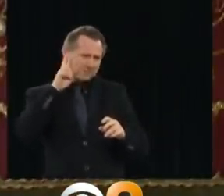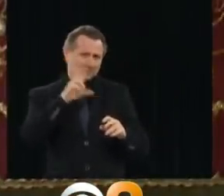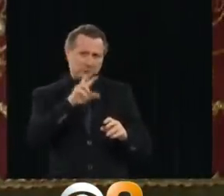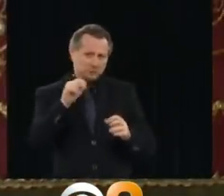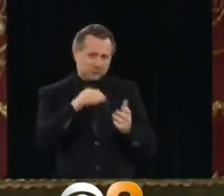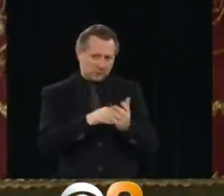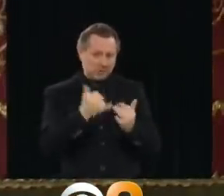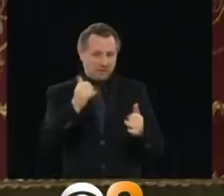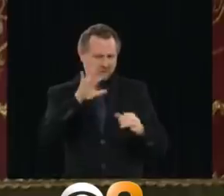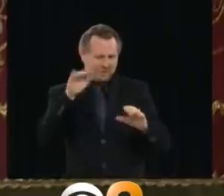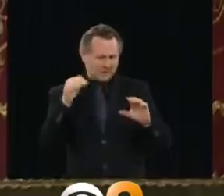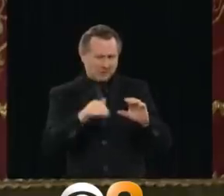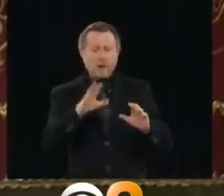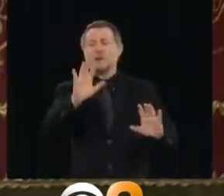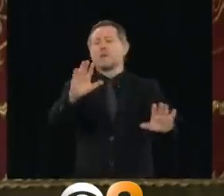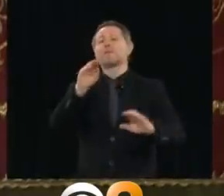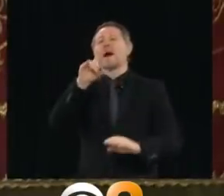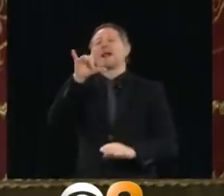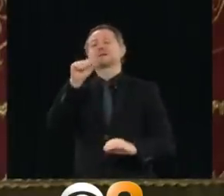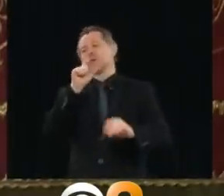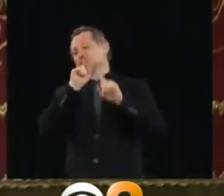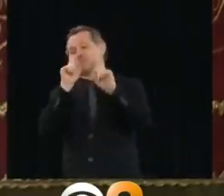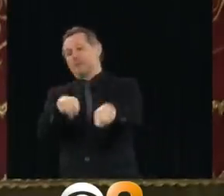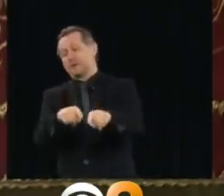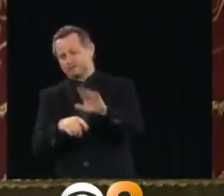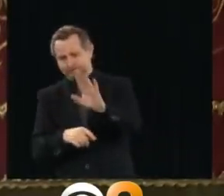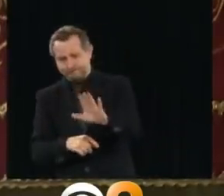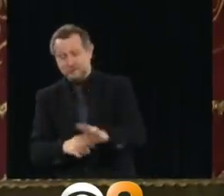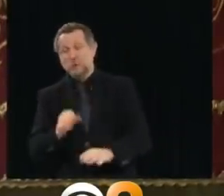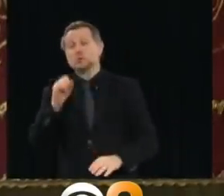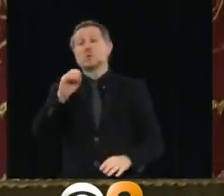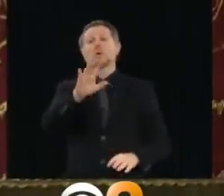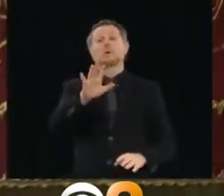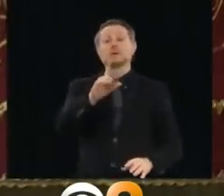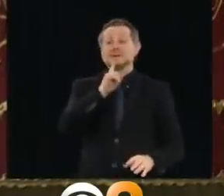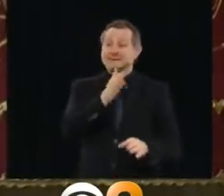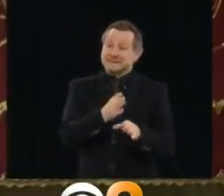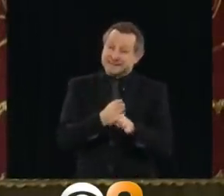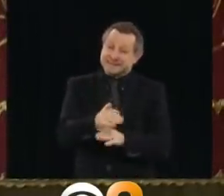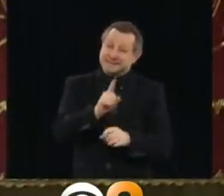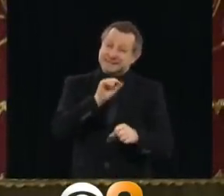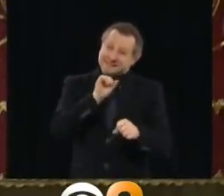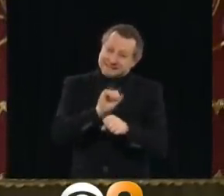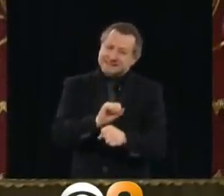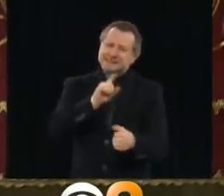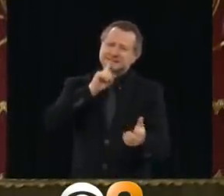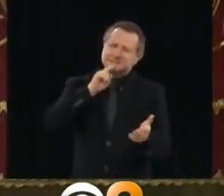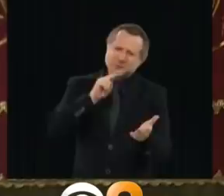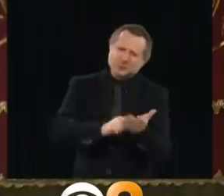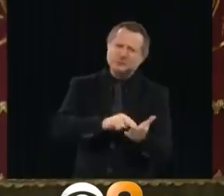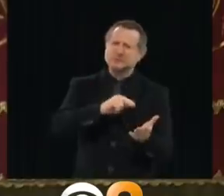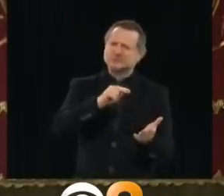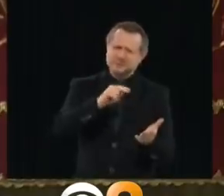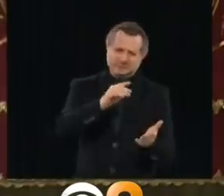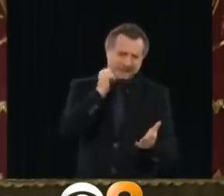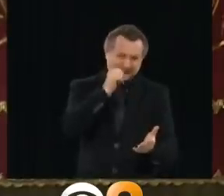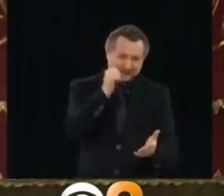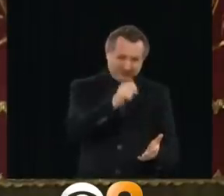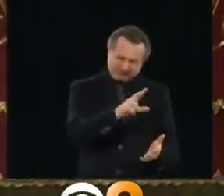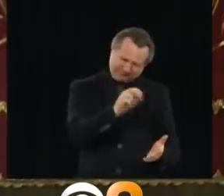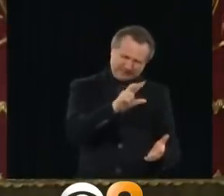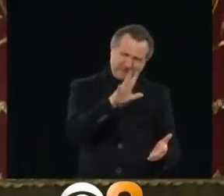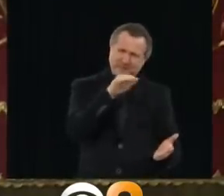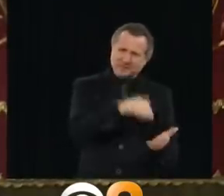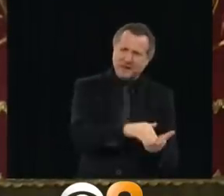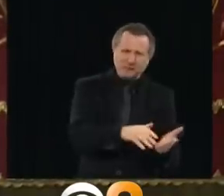35,000 tests a day on top of that 40,000 a day that will just be dedicated to nursing home staff in order for them to meet the